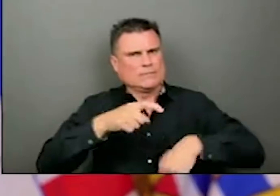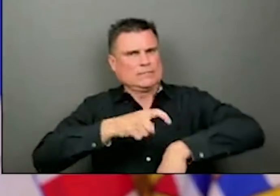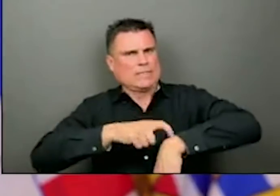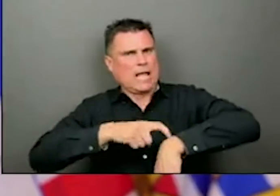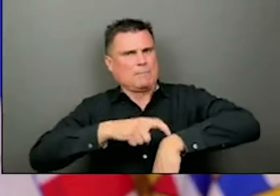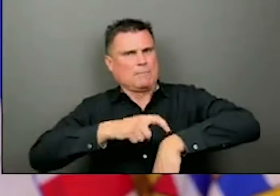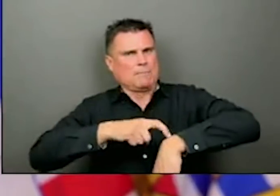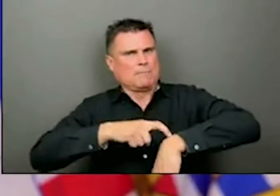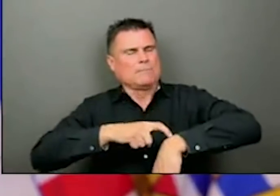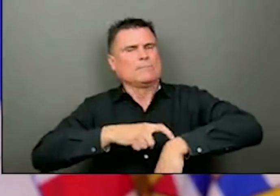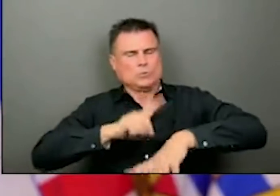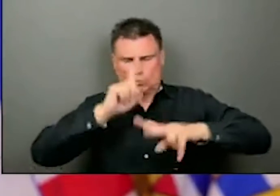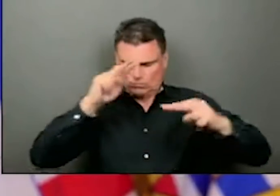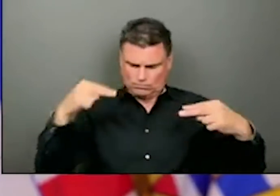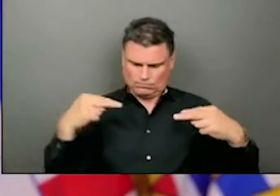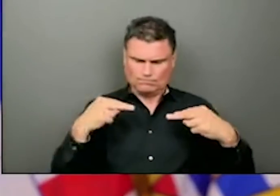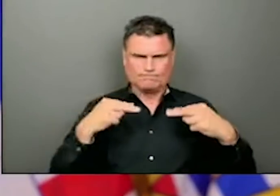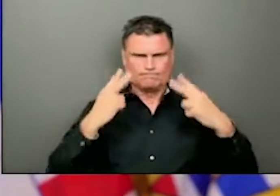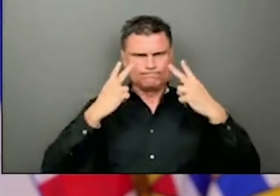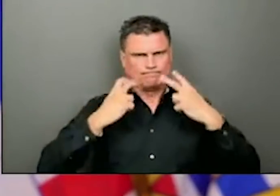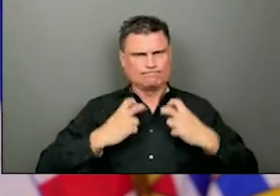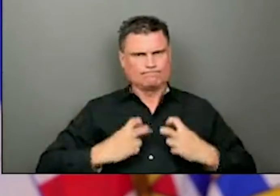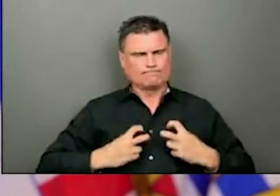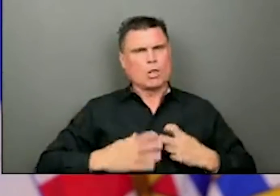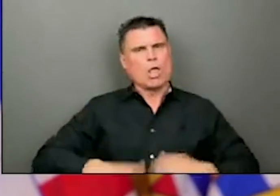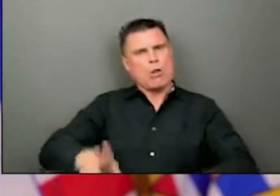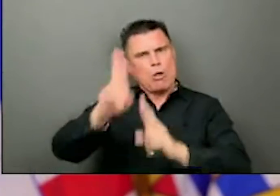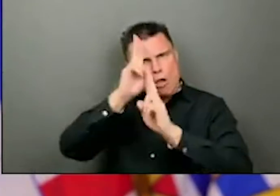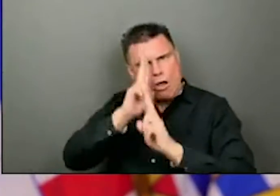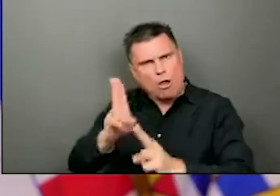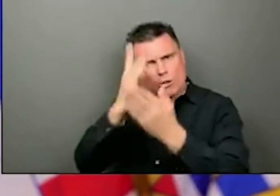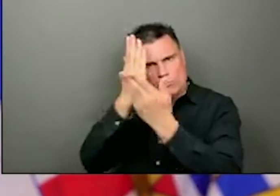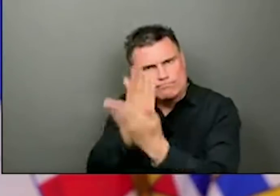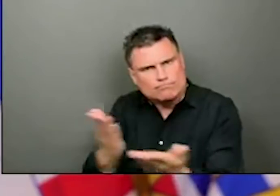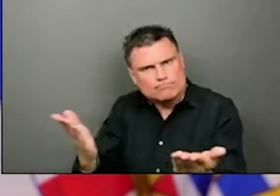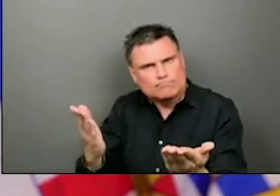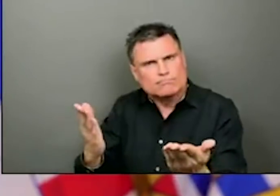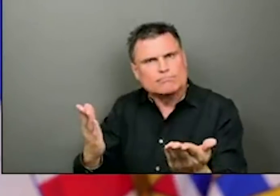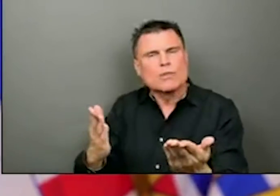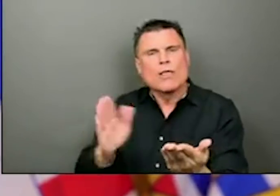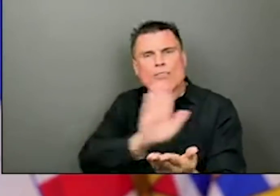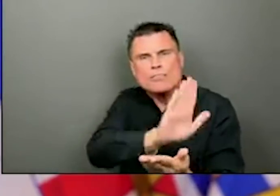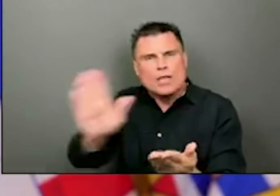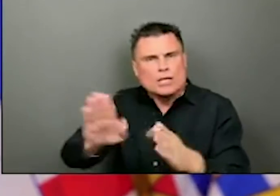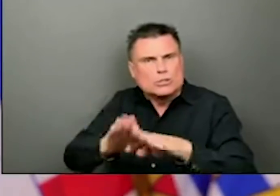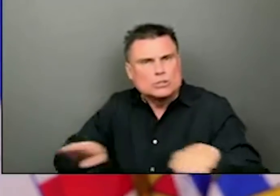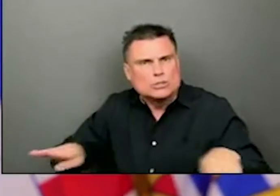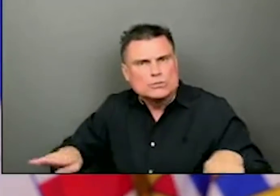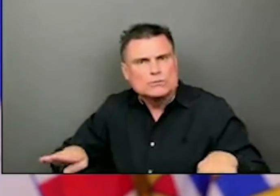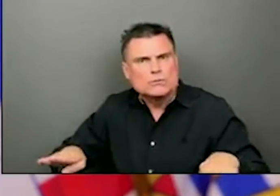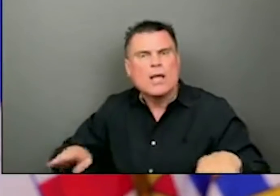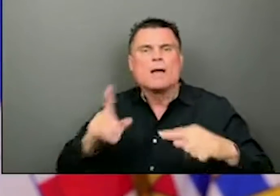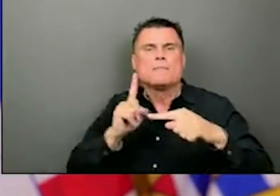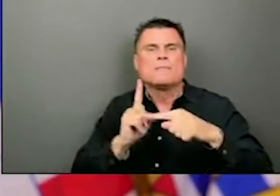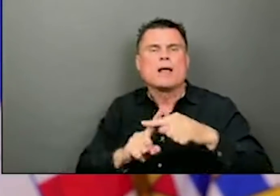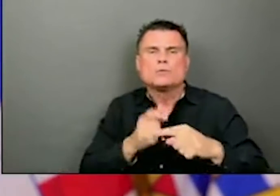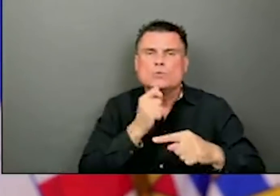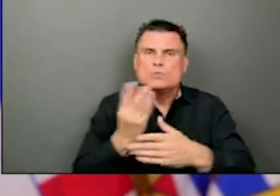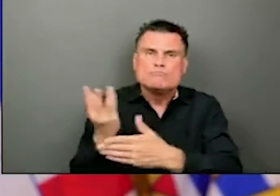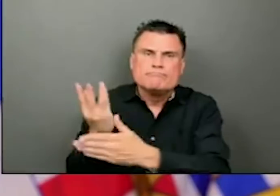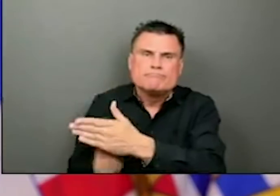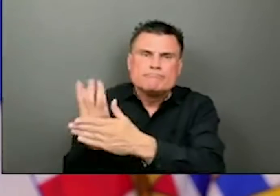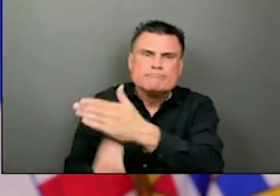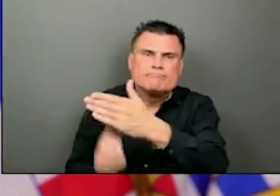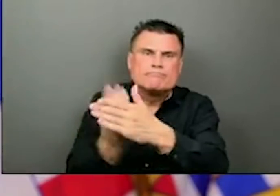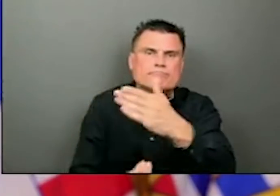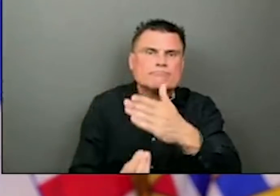in times past. Let's also take this time to learn about the tragedies of the residential schools so that we can